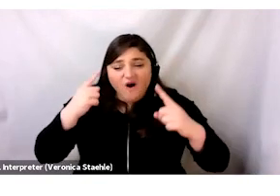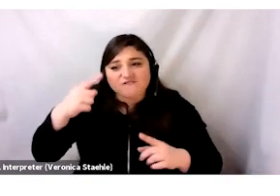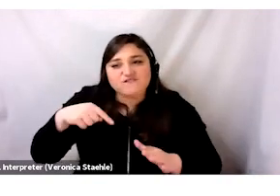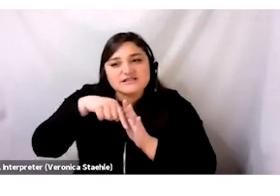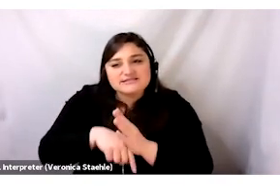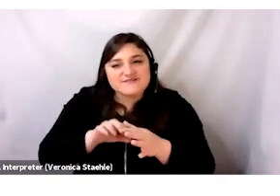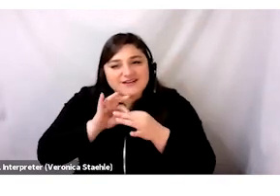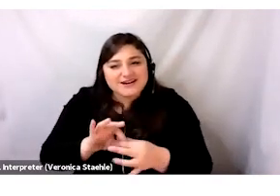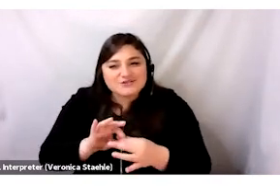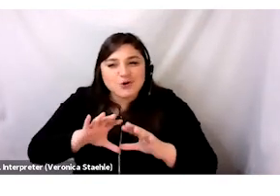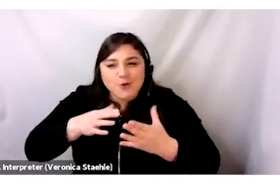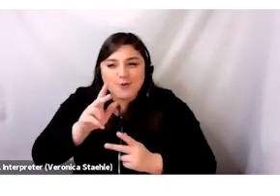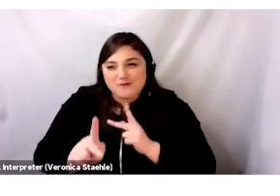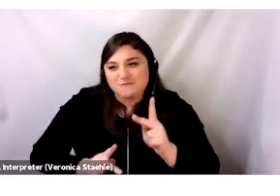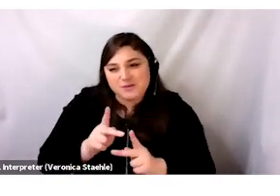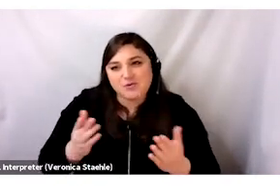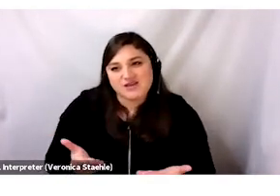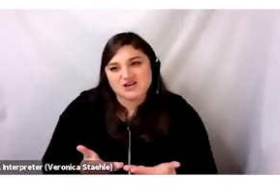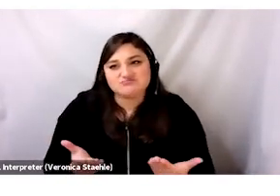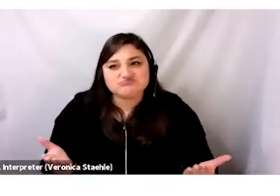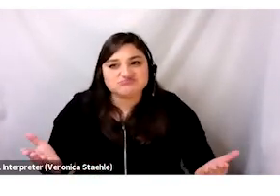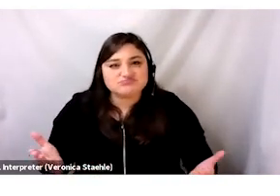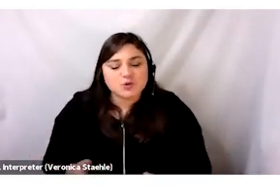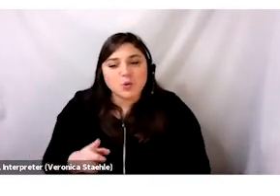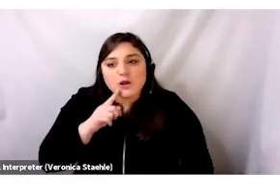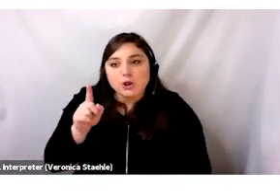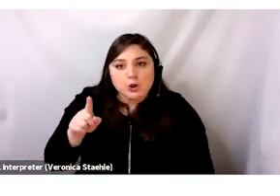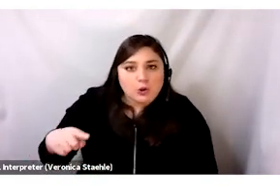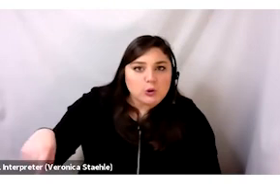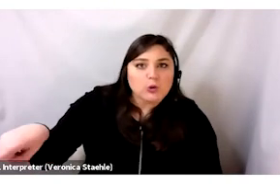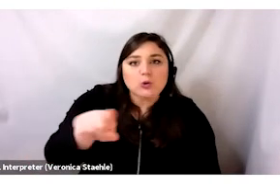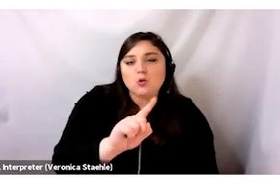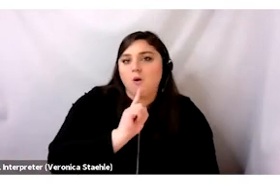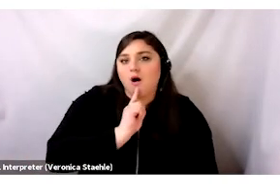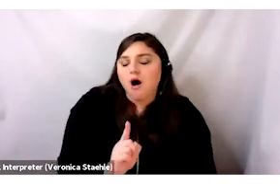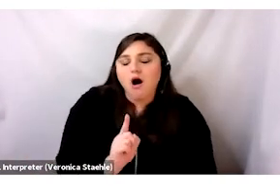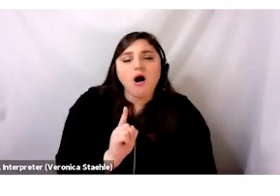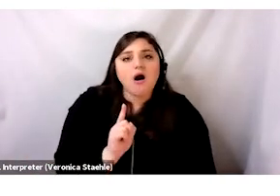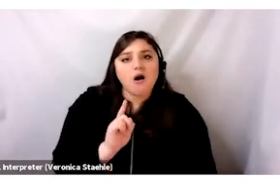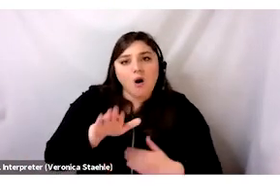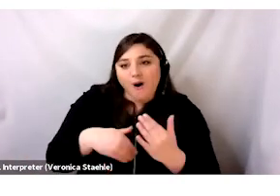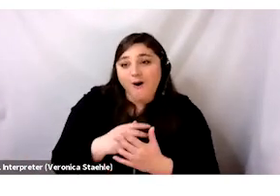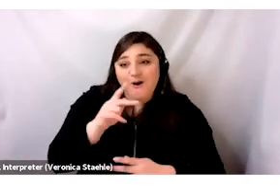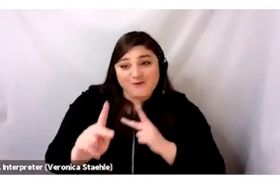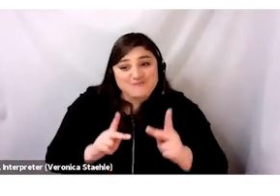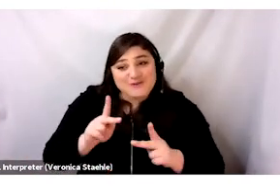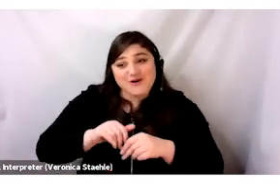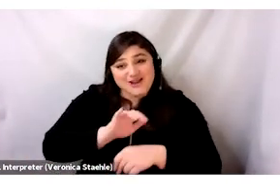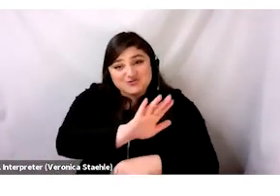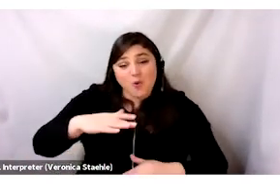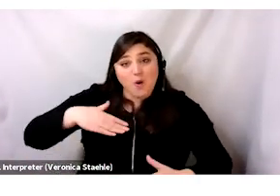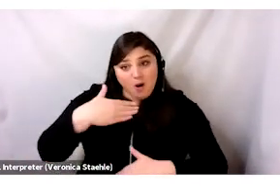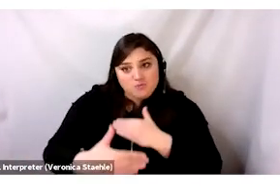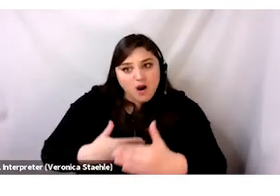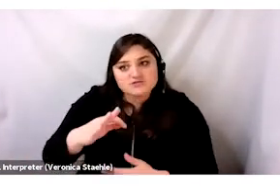um, group of people who, you are also in the process of changing our world. And so I